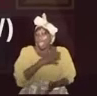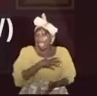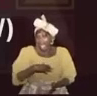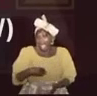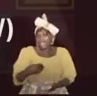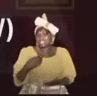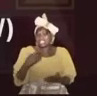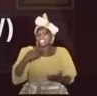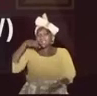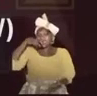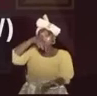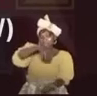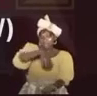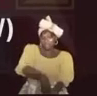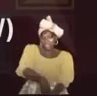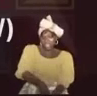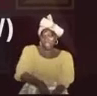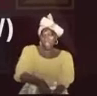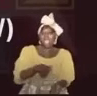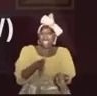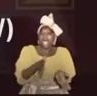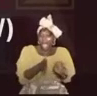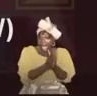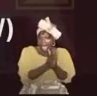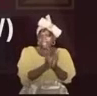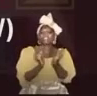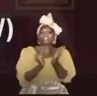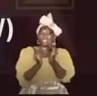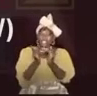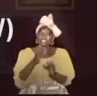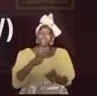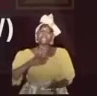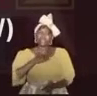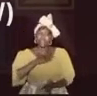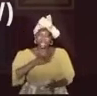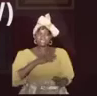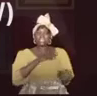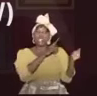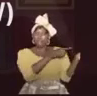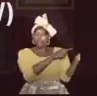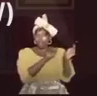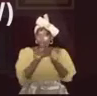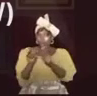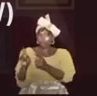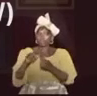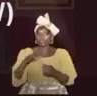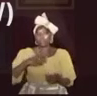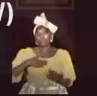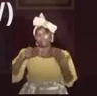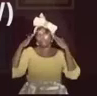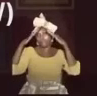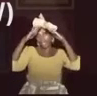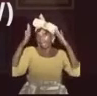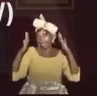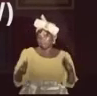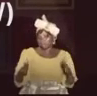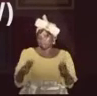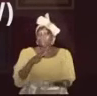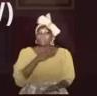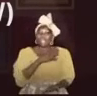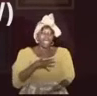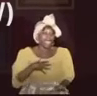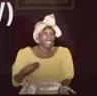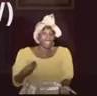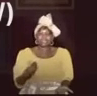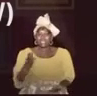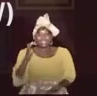the feet of Jesus and asked him to come into his house. Next verse, please. Reading to 45. The Bible says, for he had